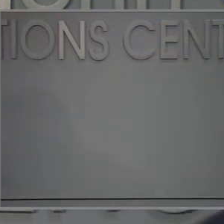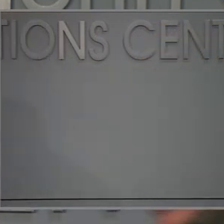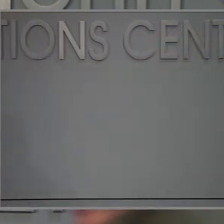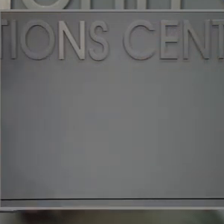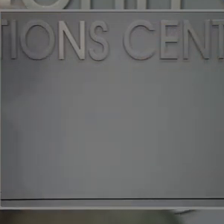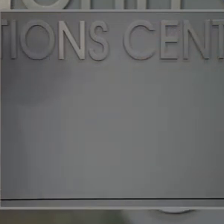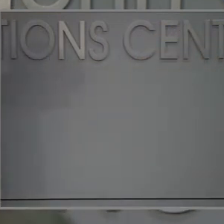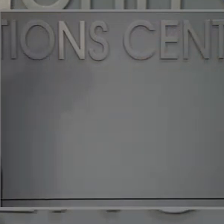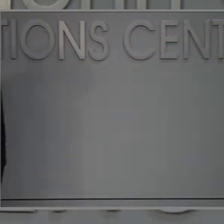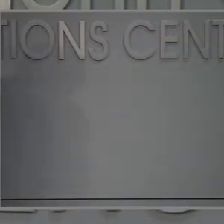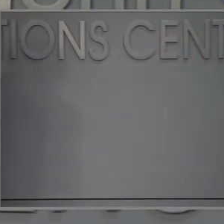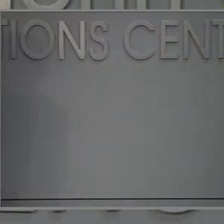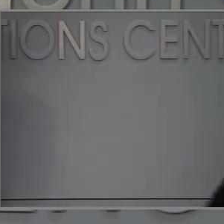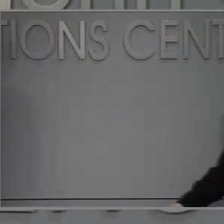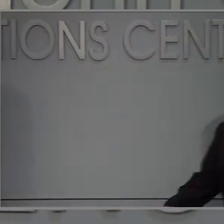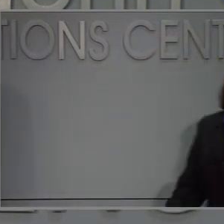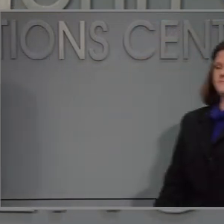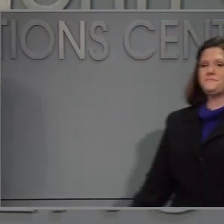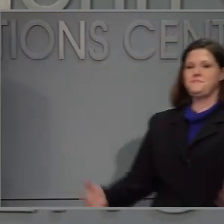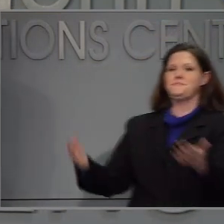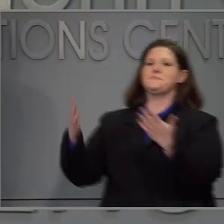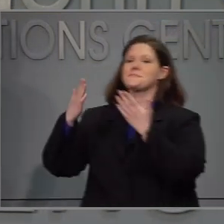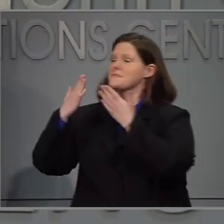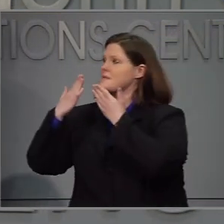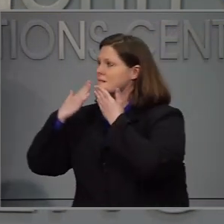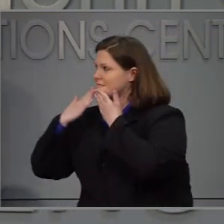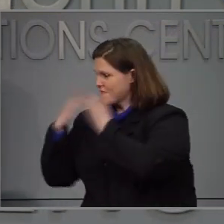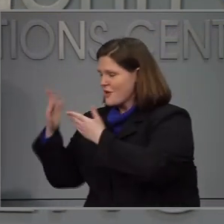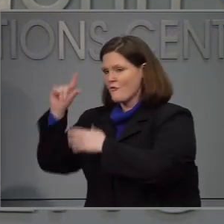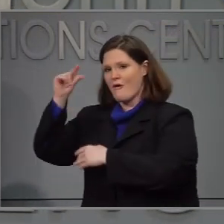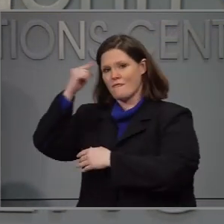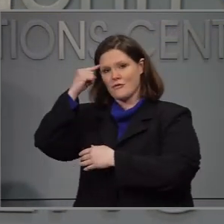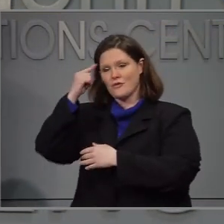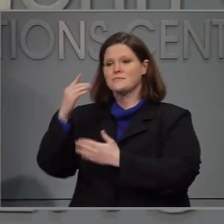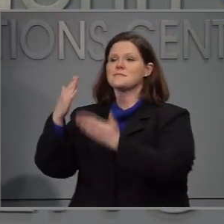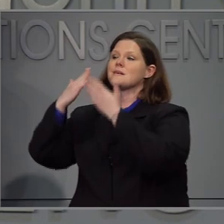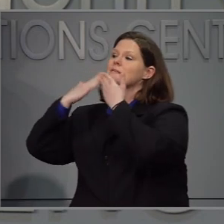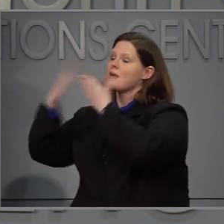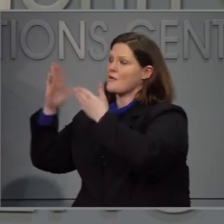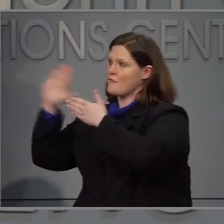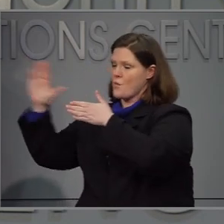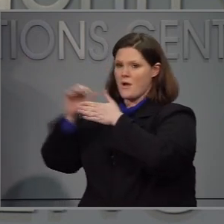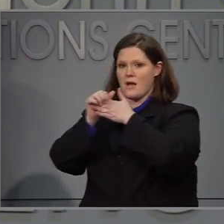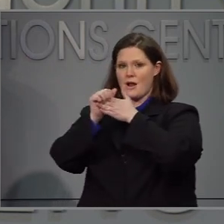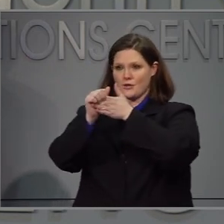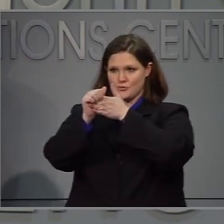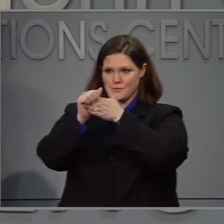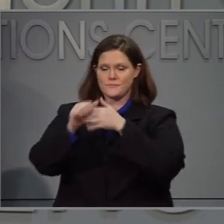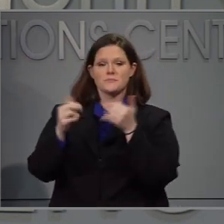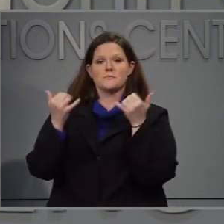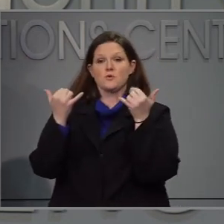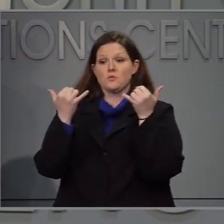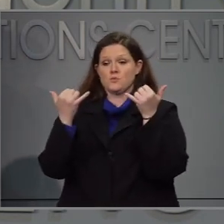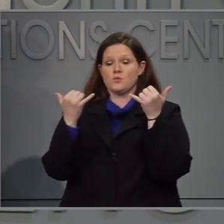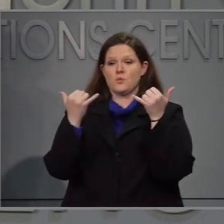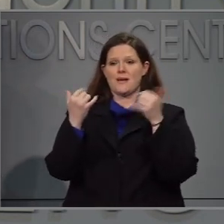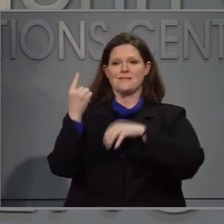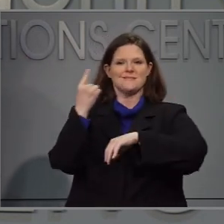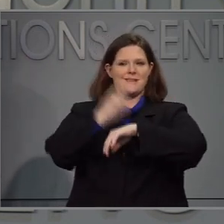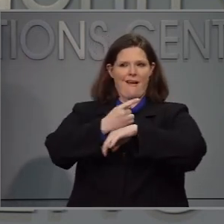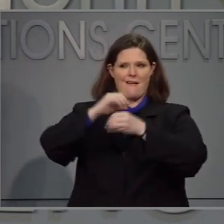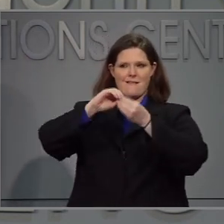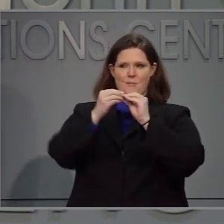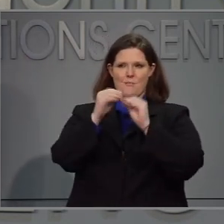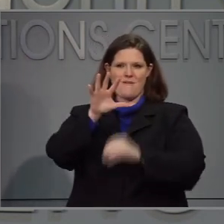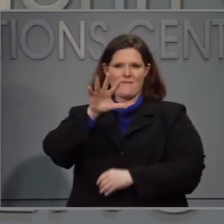Thank you, Governor, and thank you for your leadership. Today is day 52 of our State Emergency Operations Center's